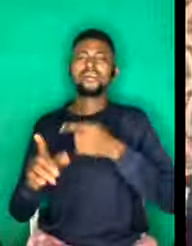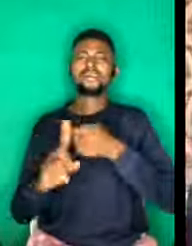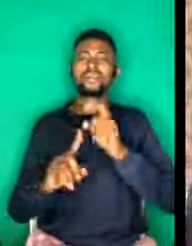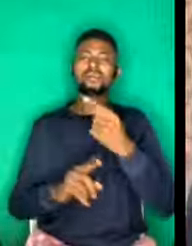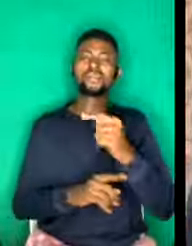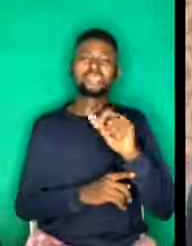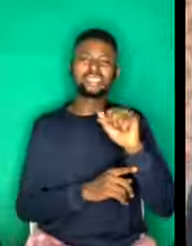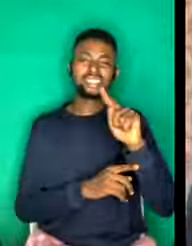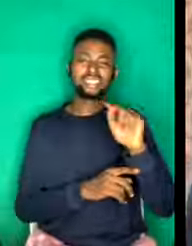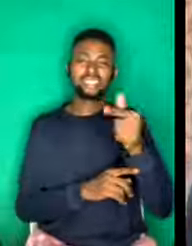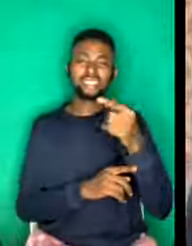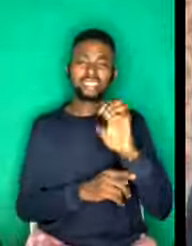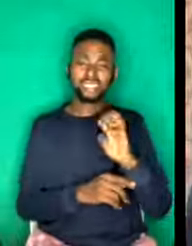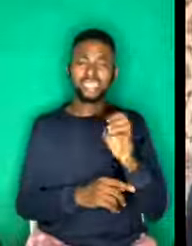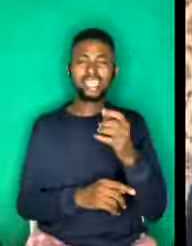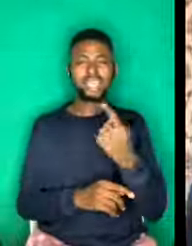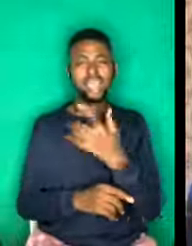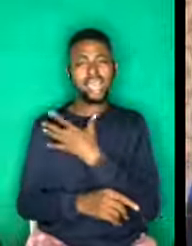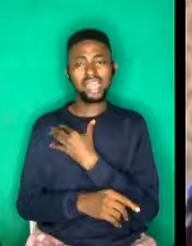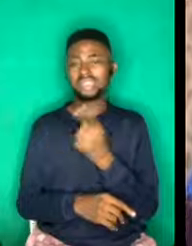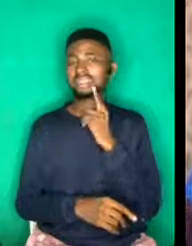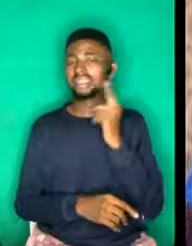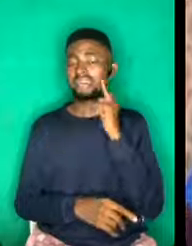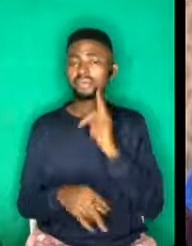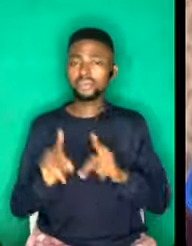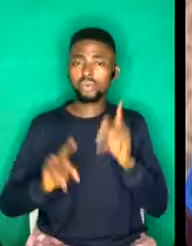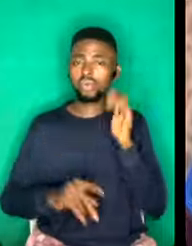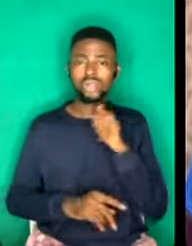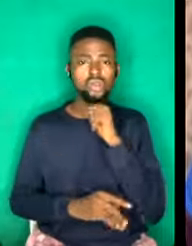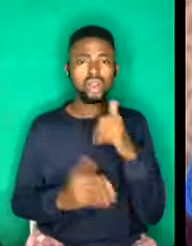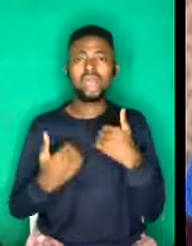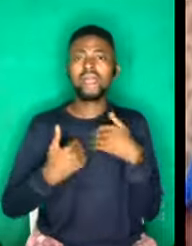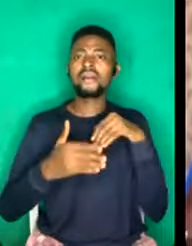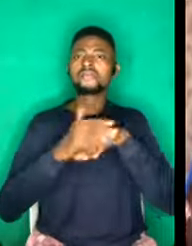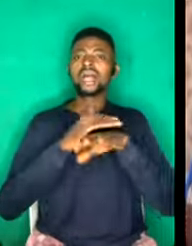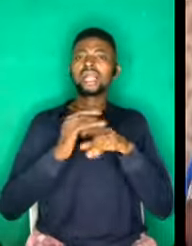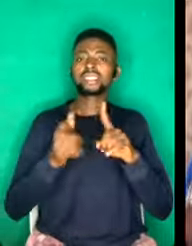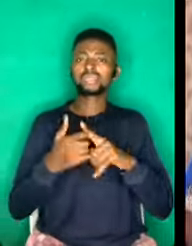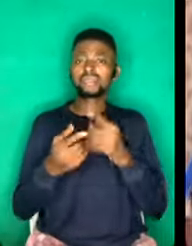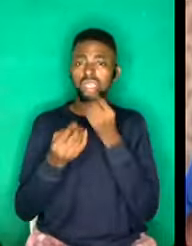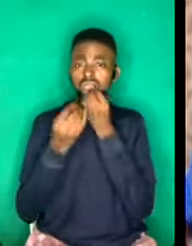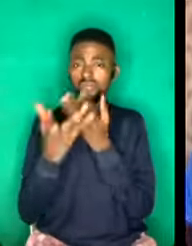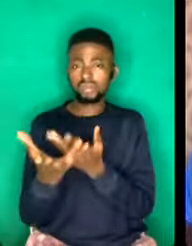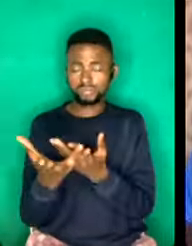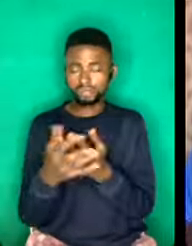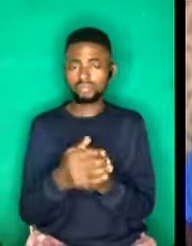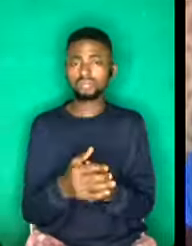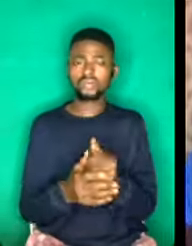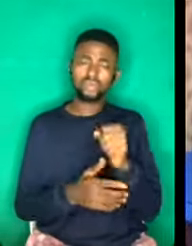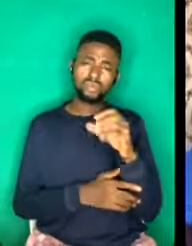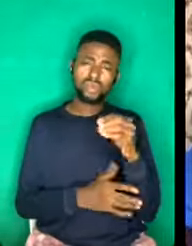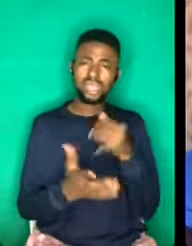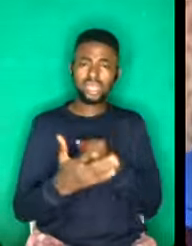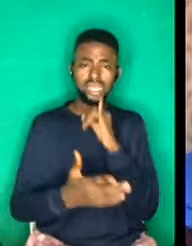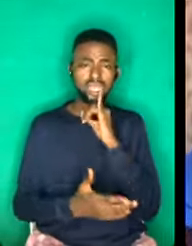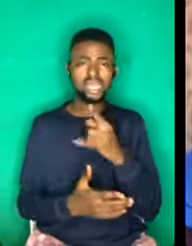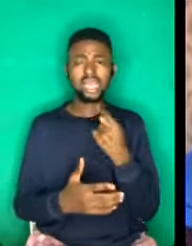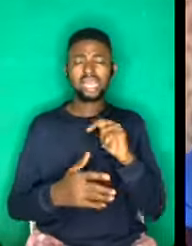have access to this, access to the information. So it's a stage that